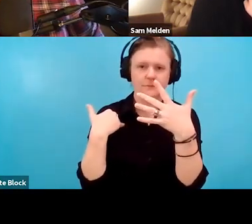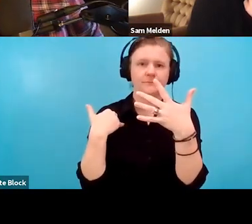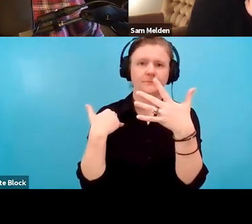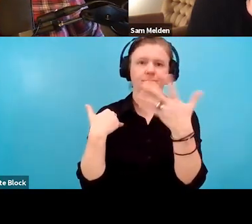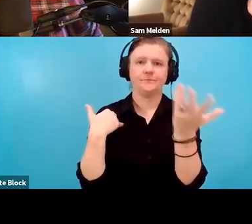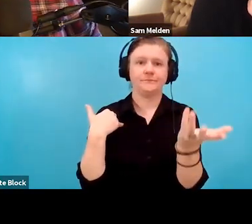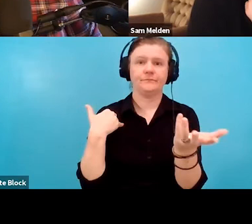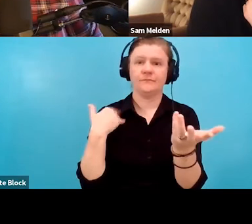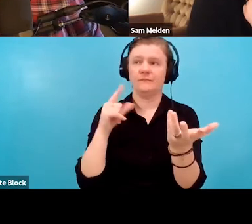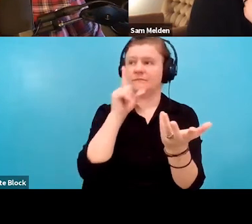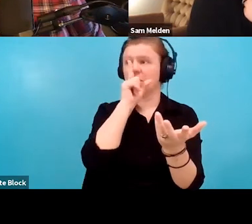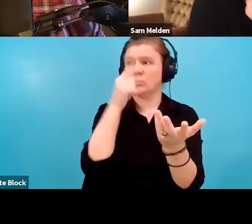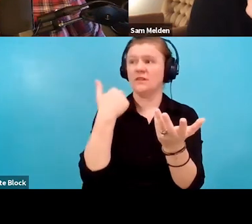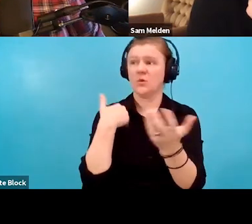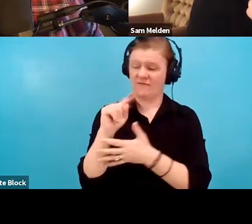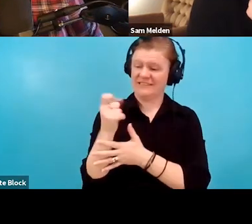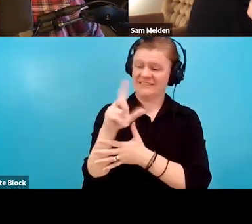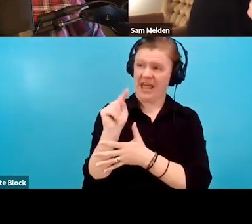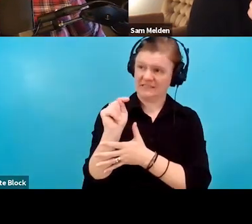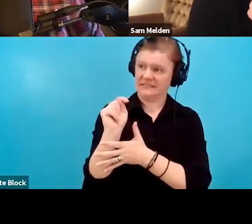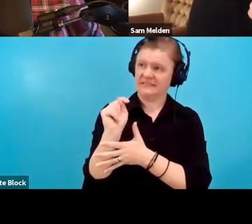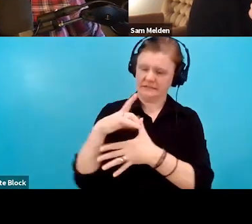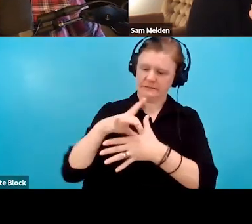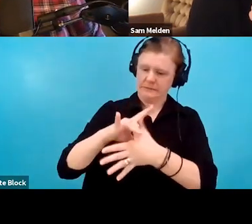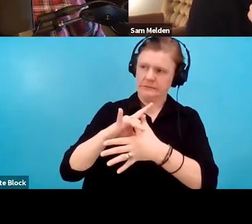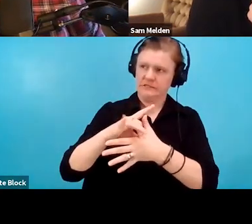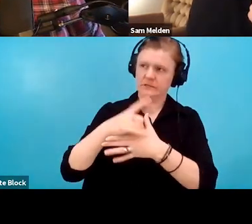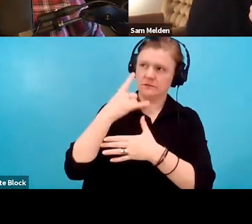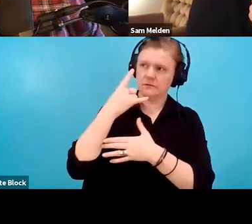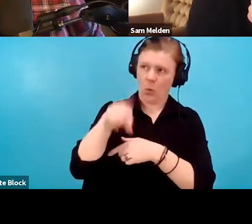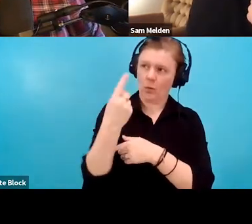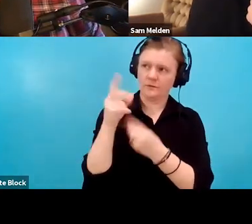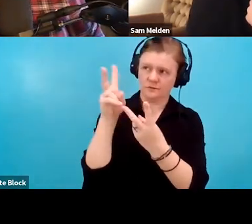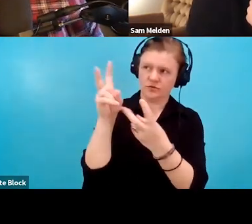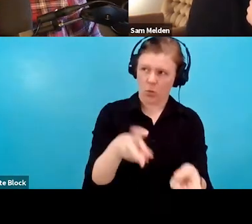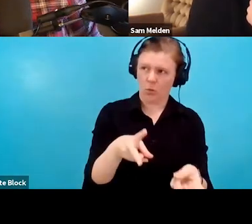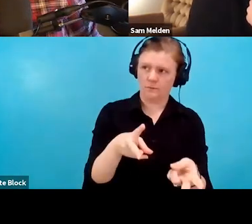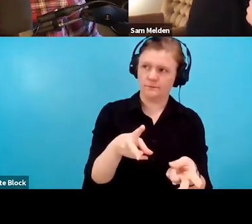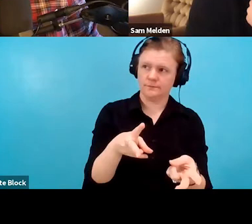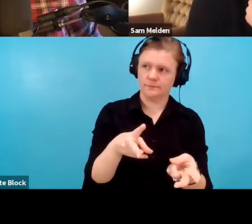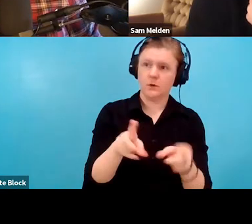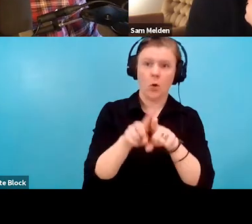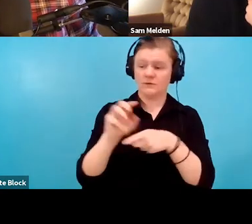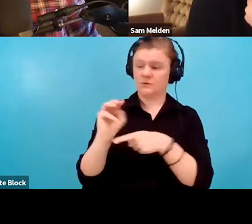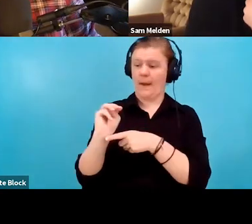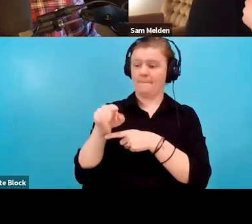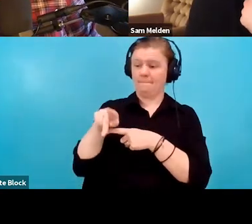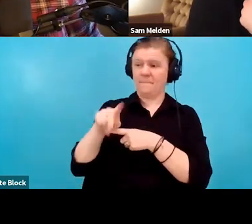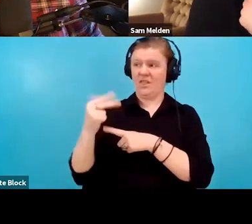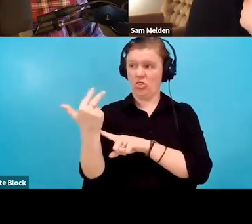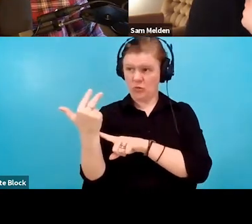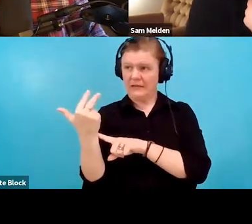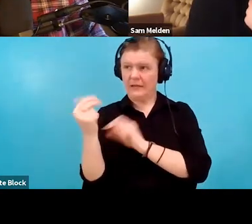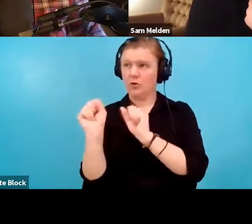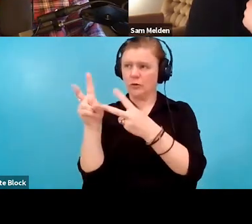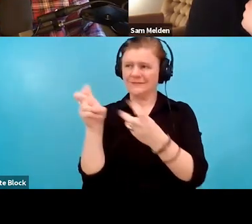basically a text version of a film. So here's the thing, and I think there actually are, you can download an MP3 that's just the audio of the film,